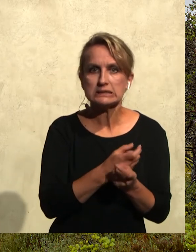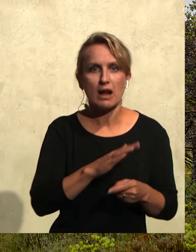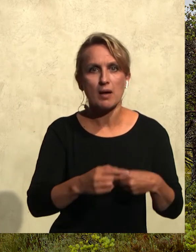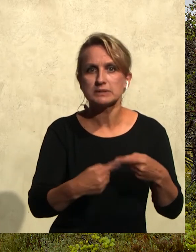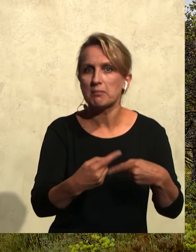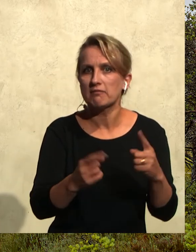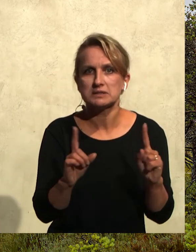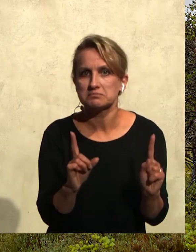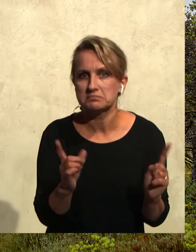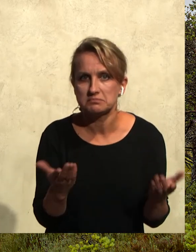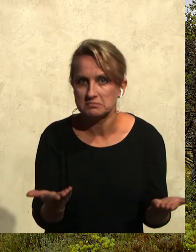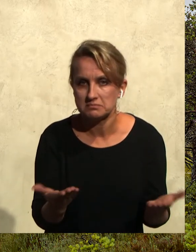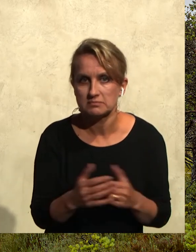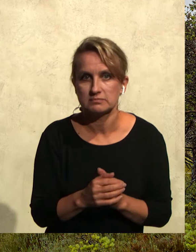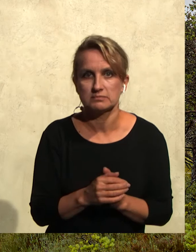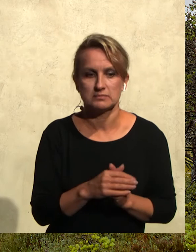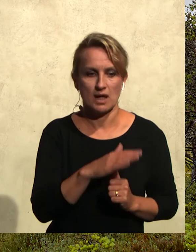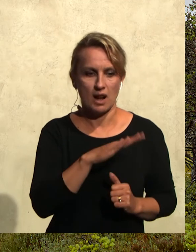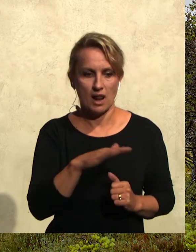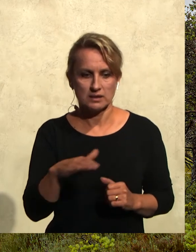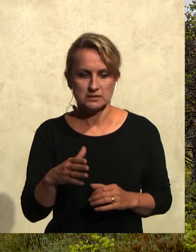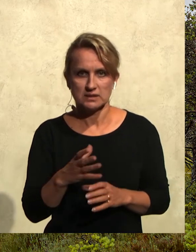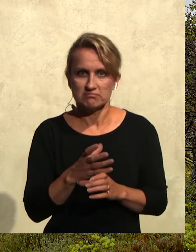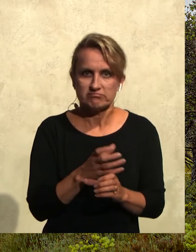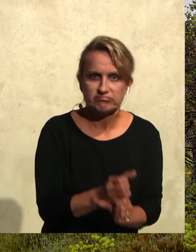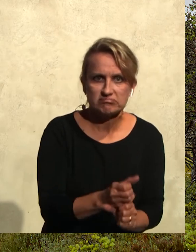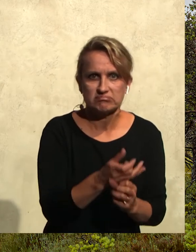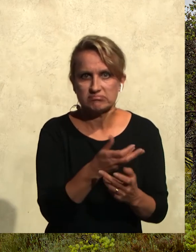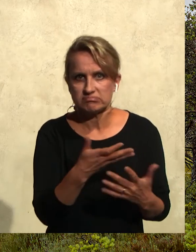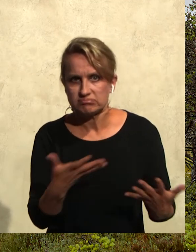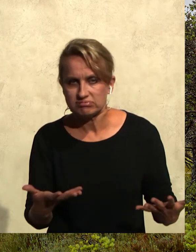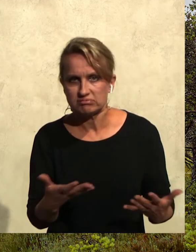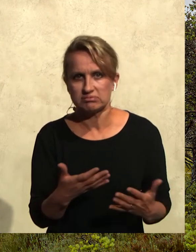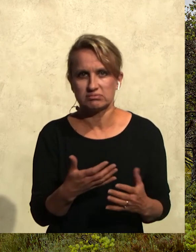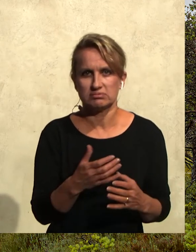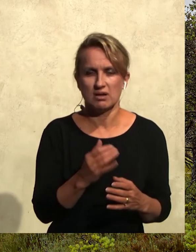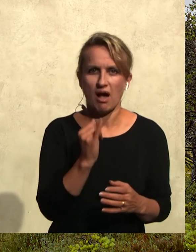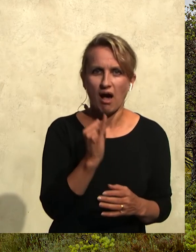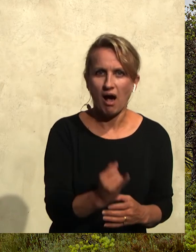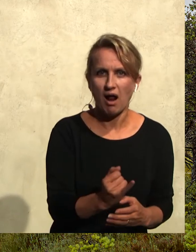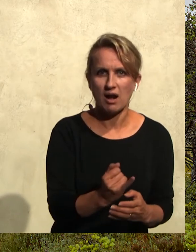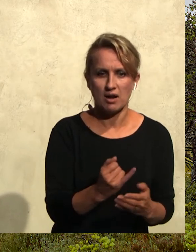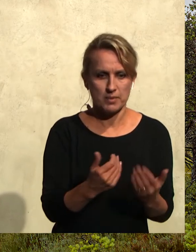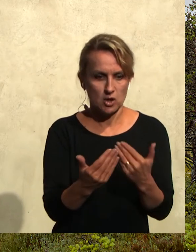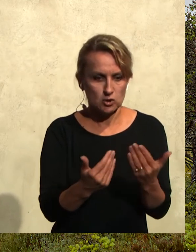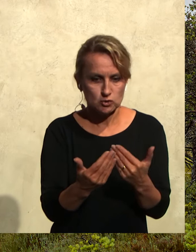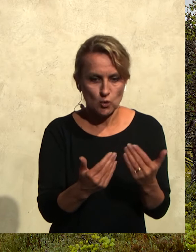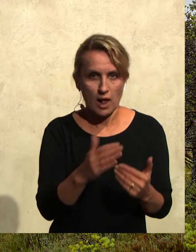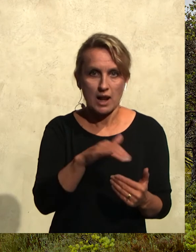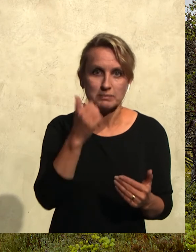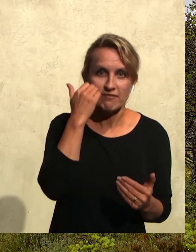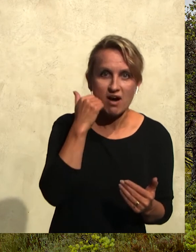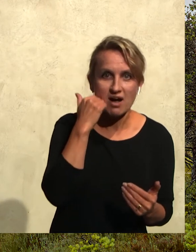or abuse of children, and having a bad relationship between children and parents, for example, or other family